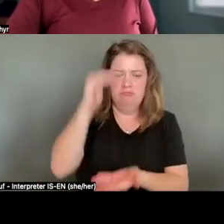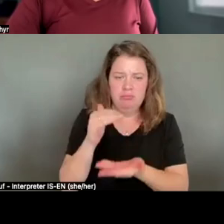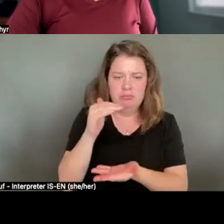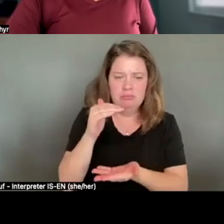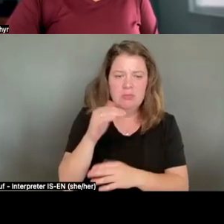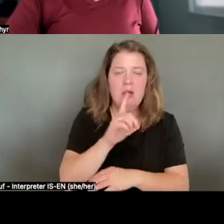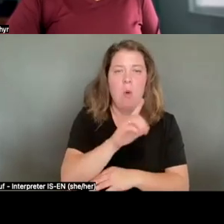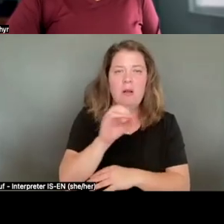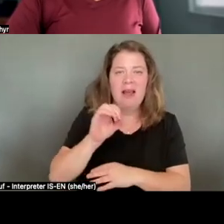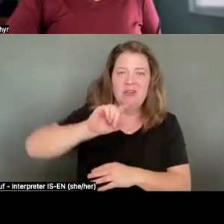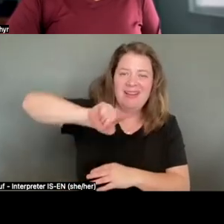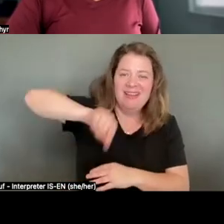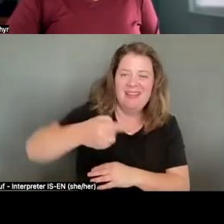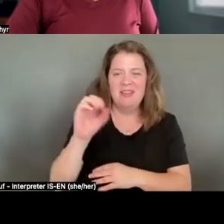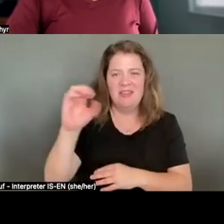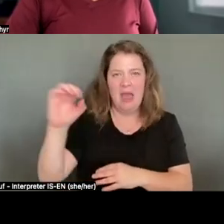response pairs